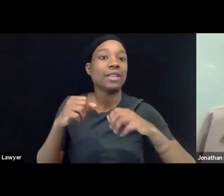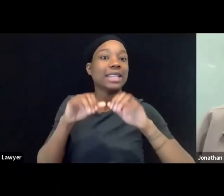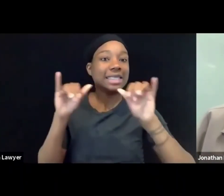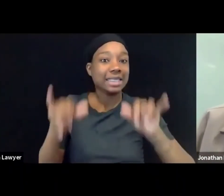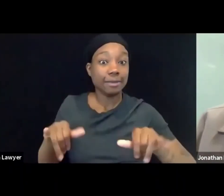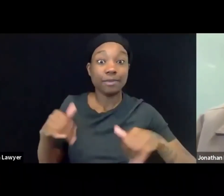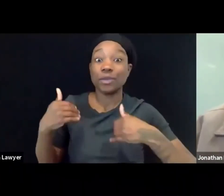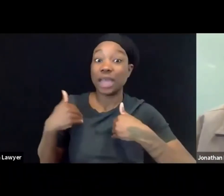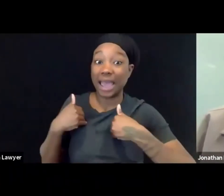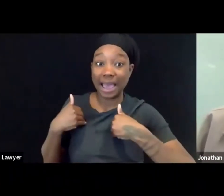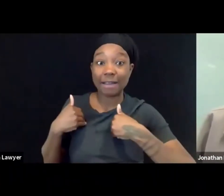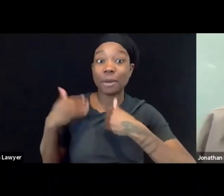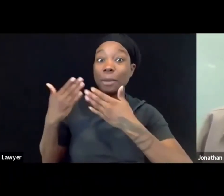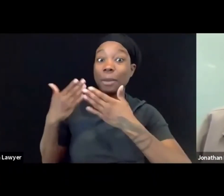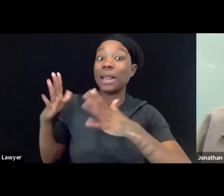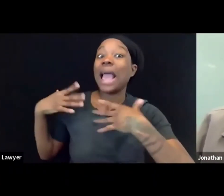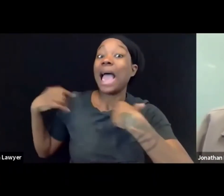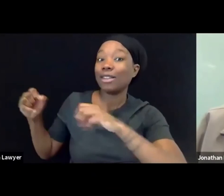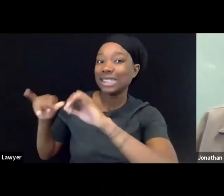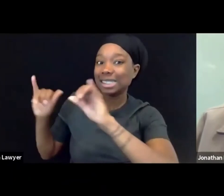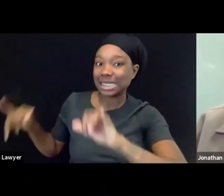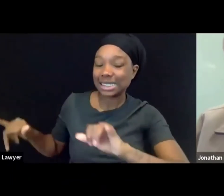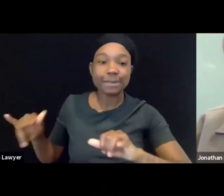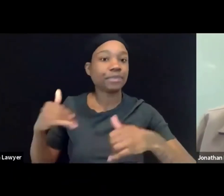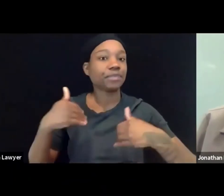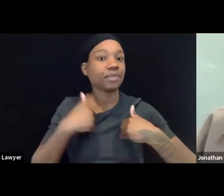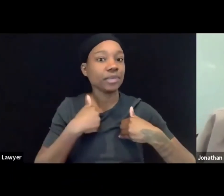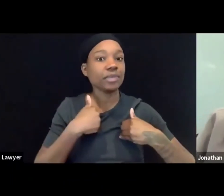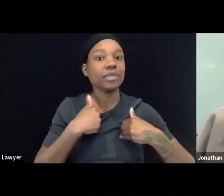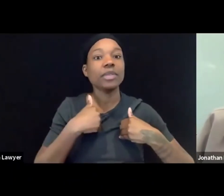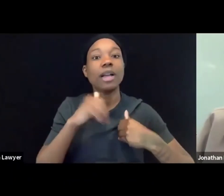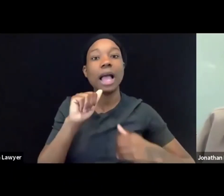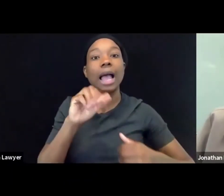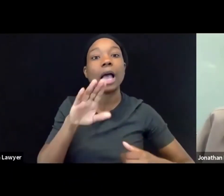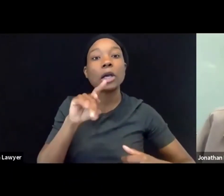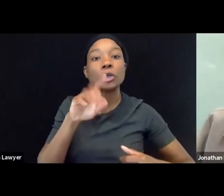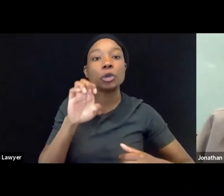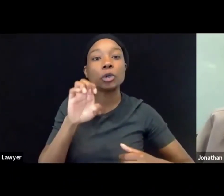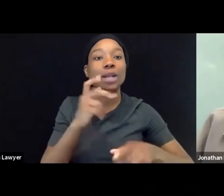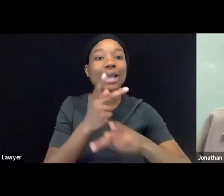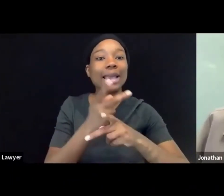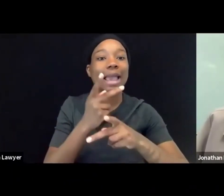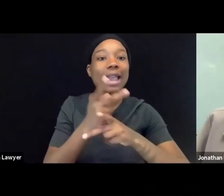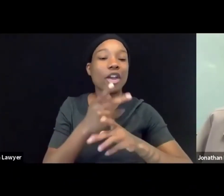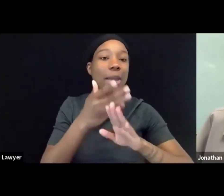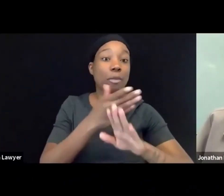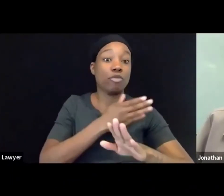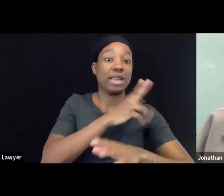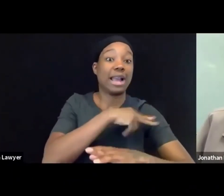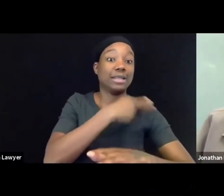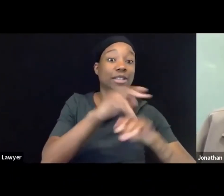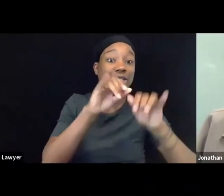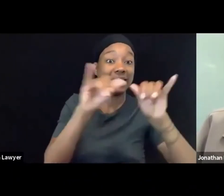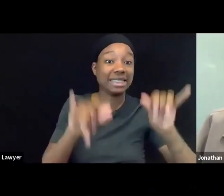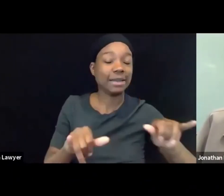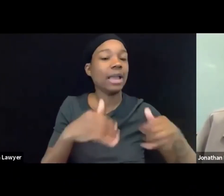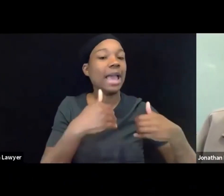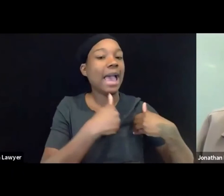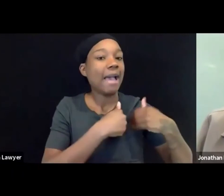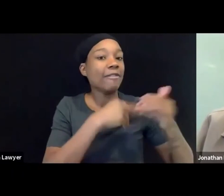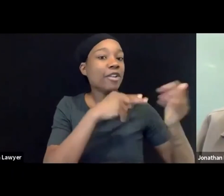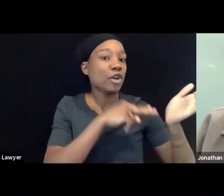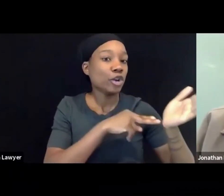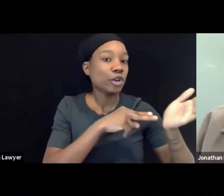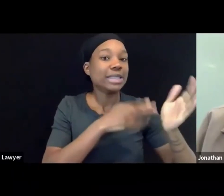acute care and pre-hospital systems. There's the systems for skilled nursing care and post-hospital care and